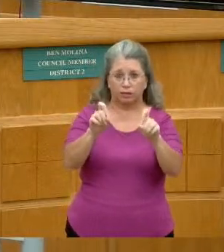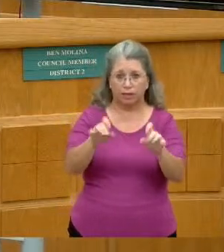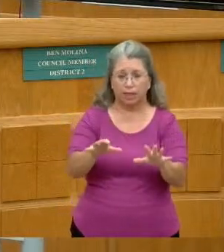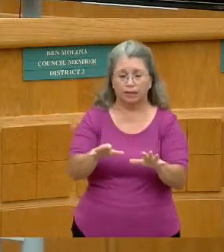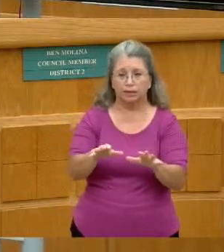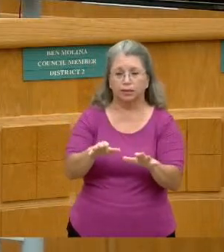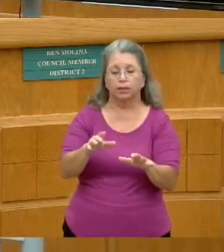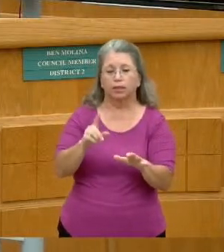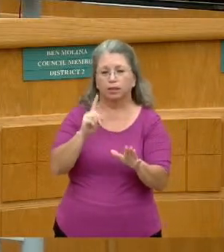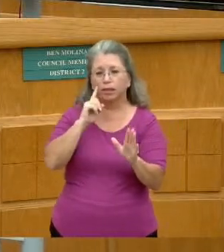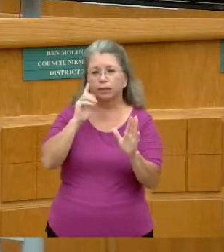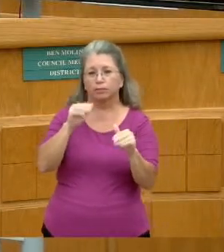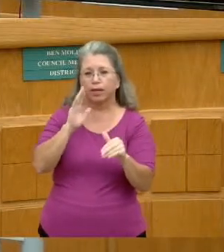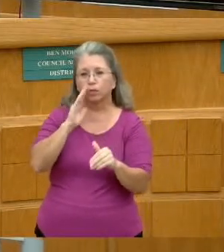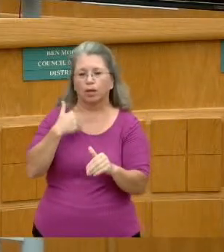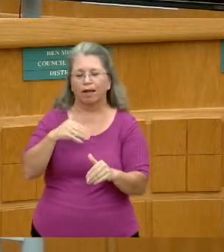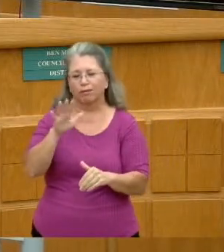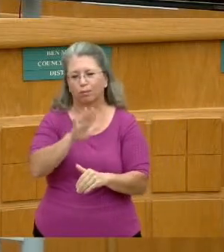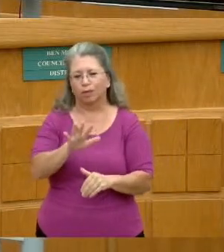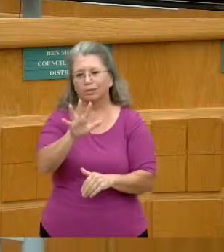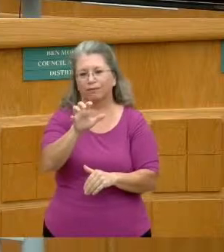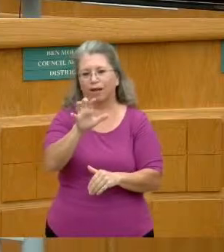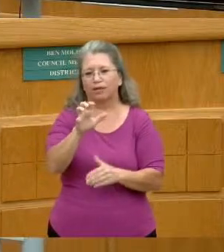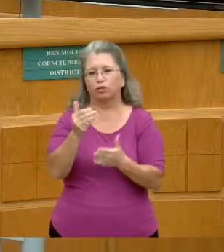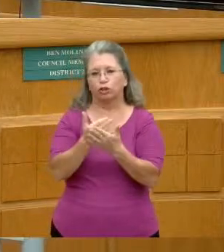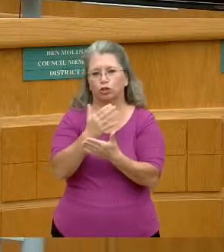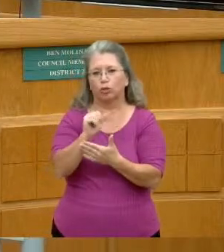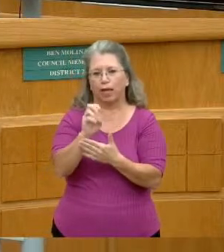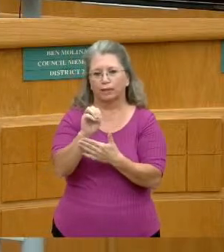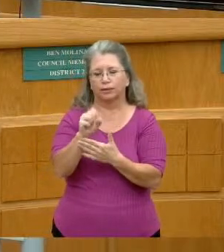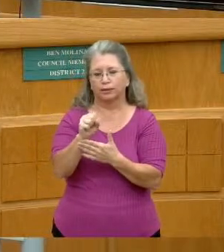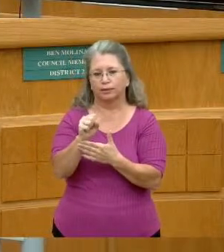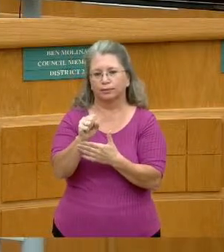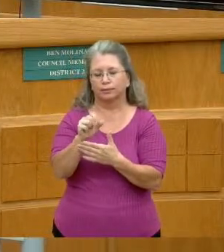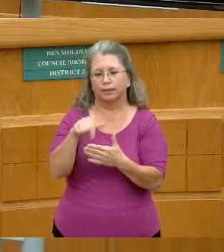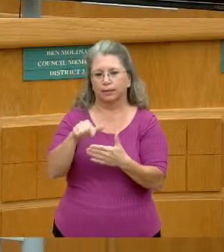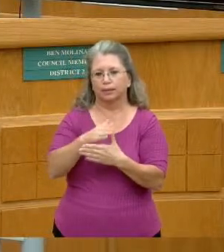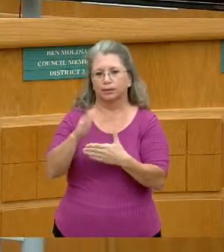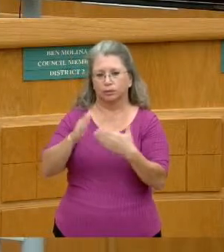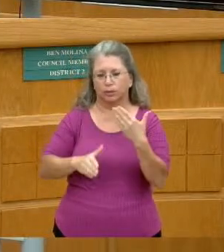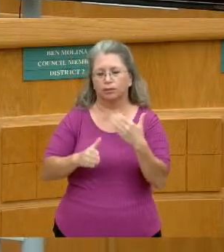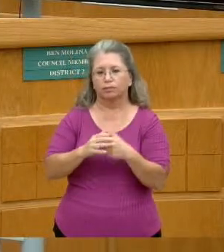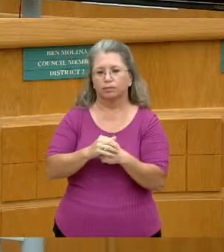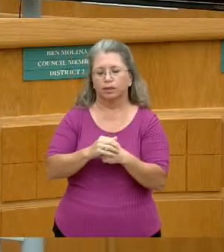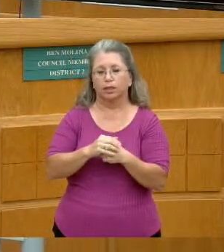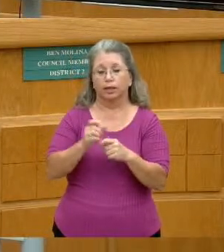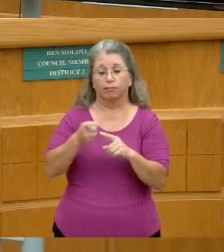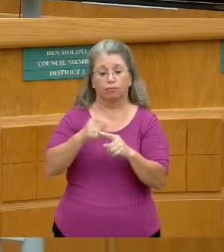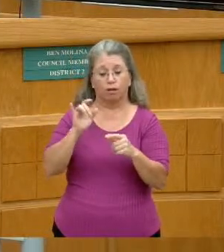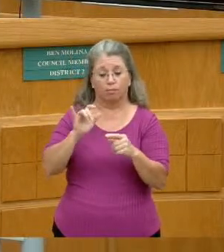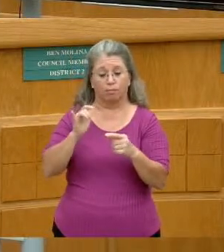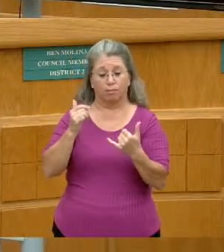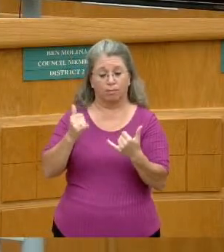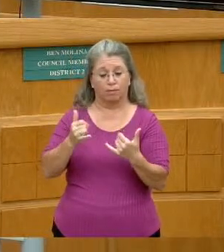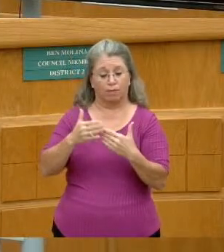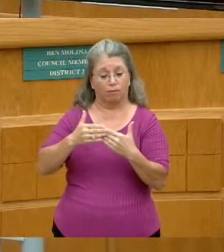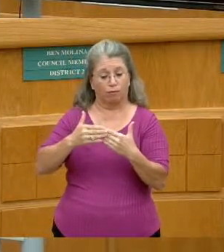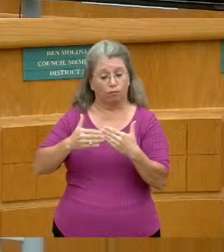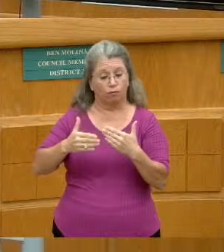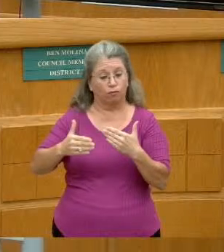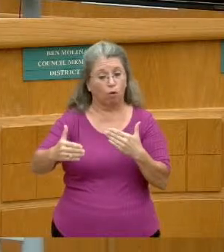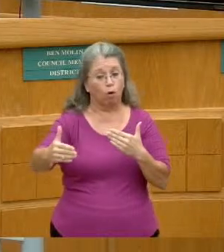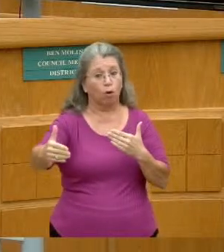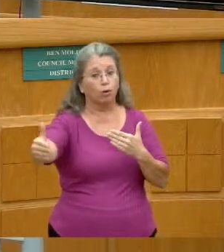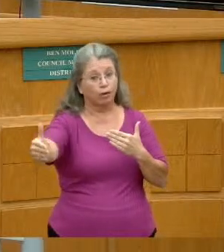new cases approximately. And then from that point forward, hopefully things that we've started to do